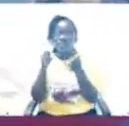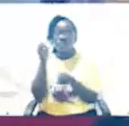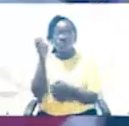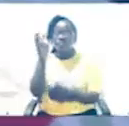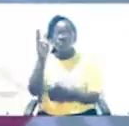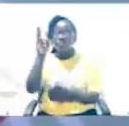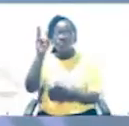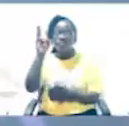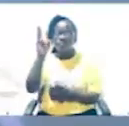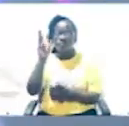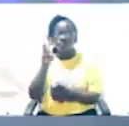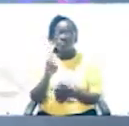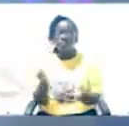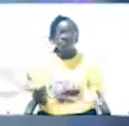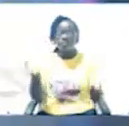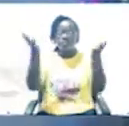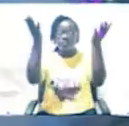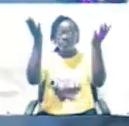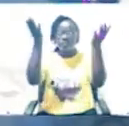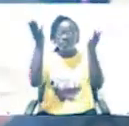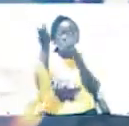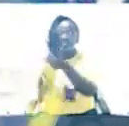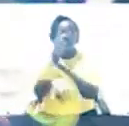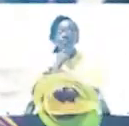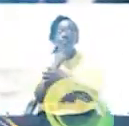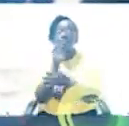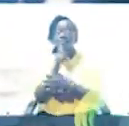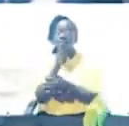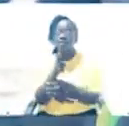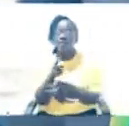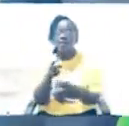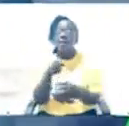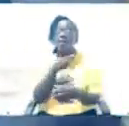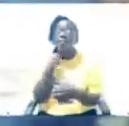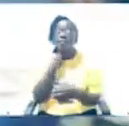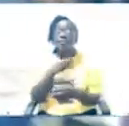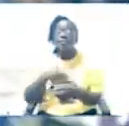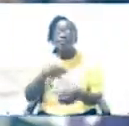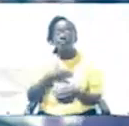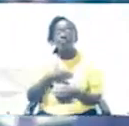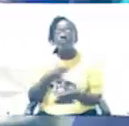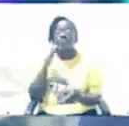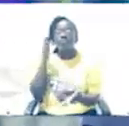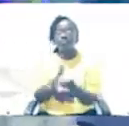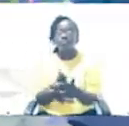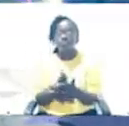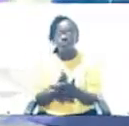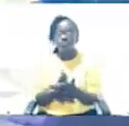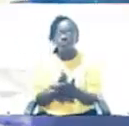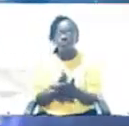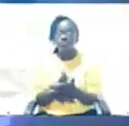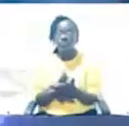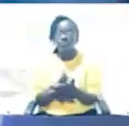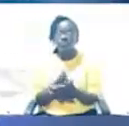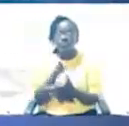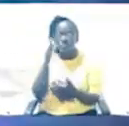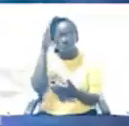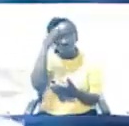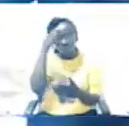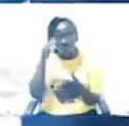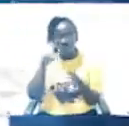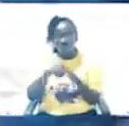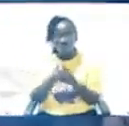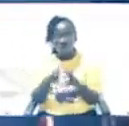his hands. Oh, man, it's a pastor. Oh, so for. Please stop. Chai. You know how wild I do when I'm preaching? When you